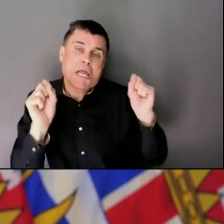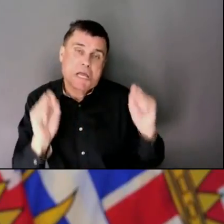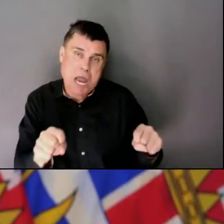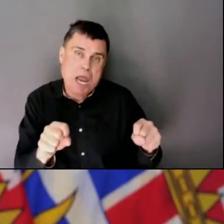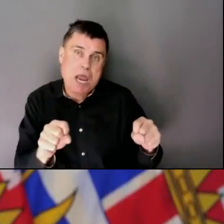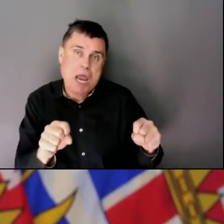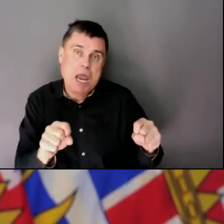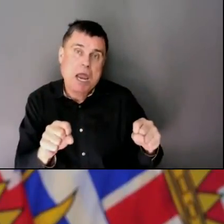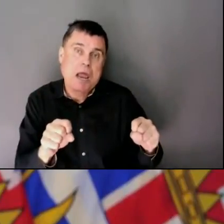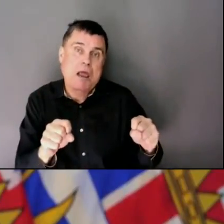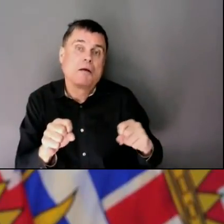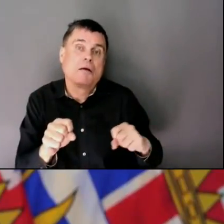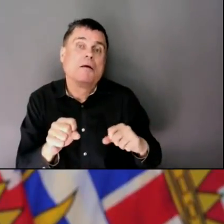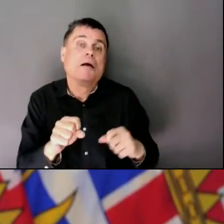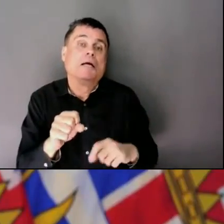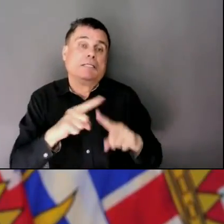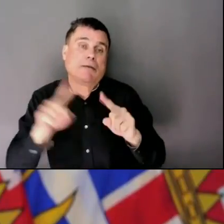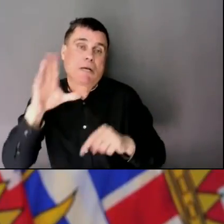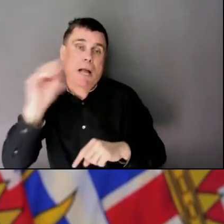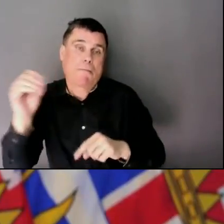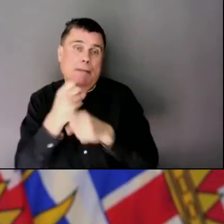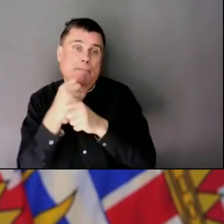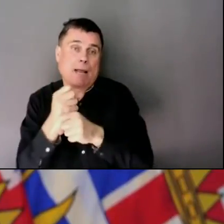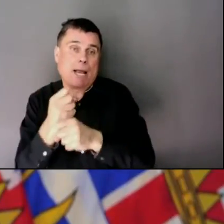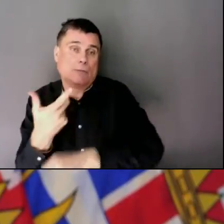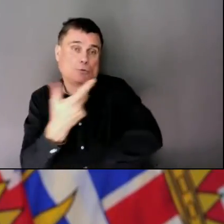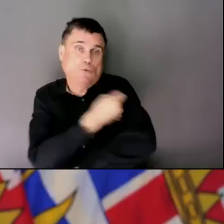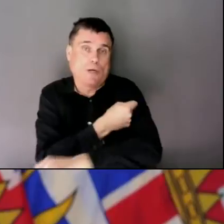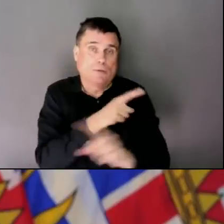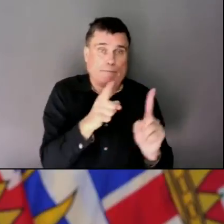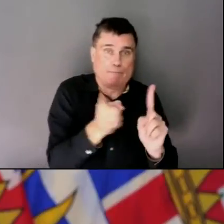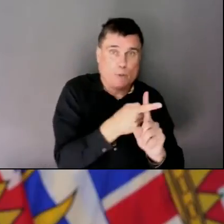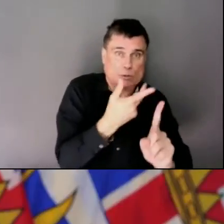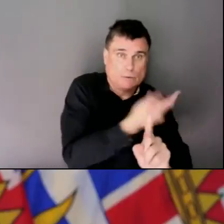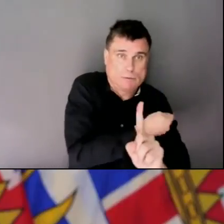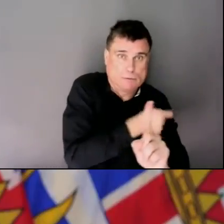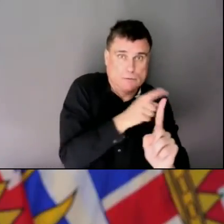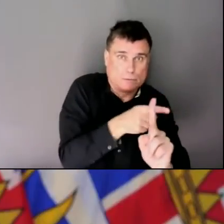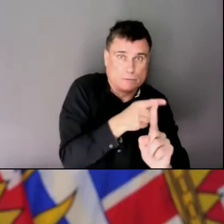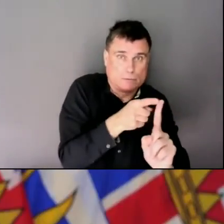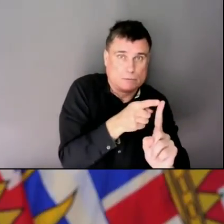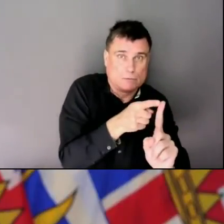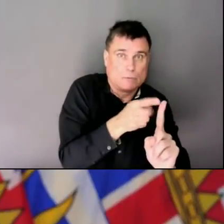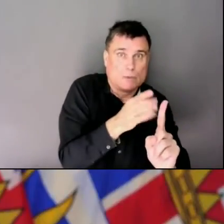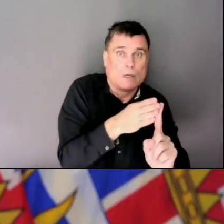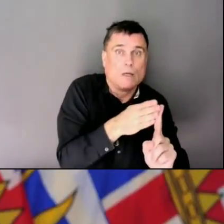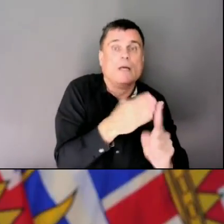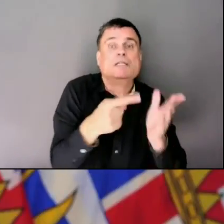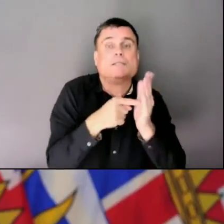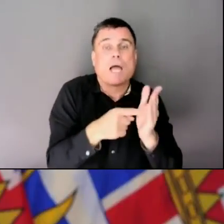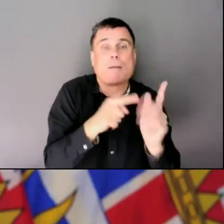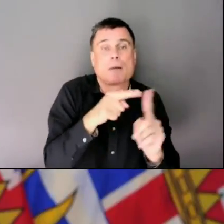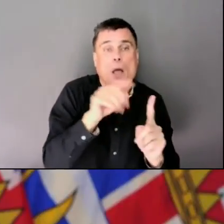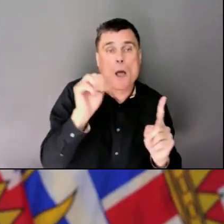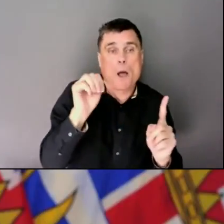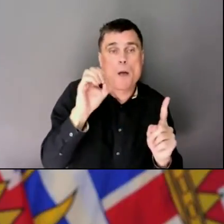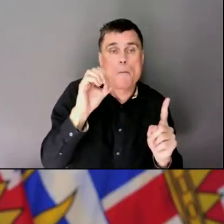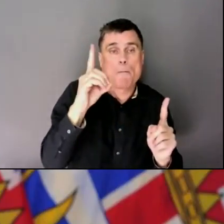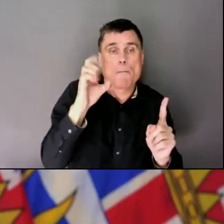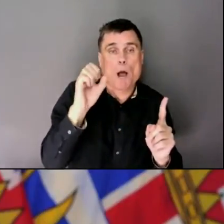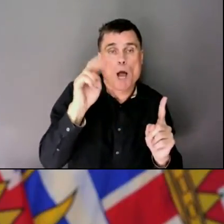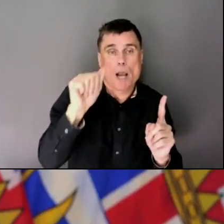and if you need to replace, for example, Moderna with Pfizer, because they're